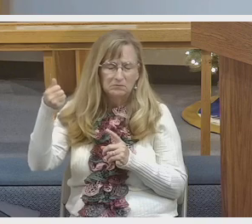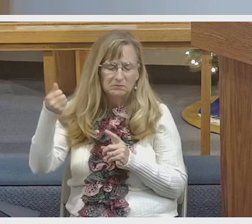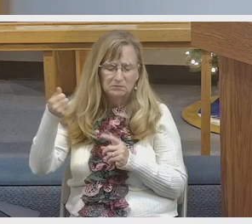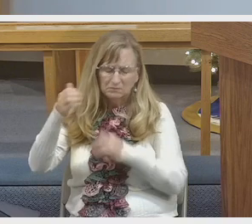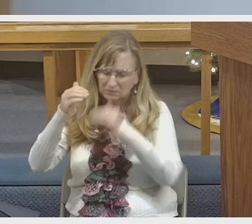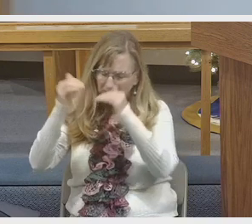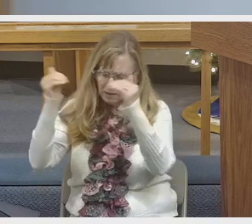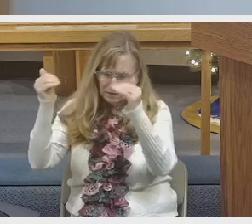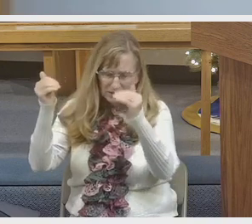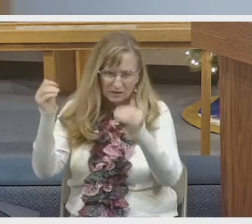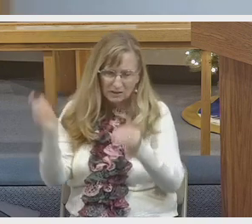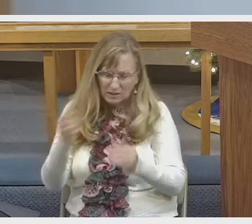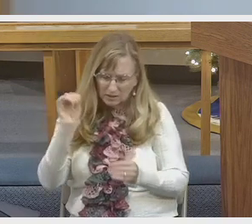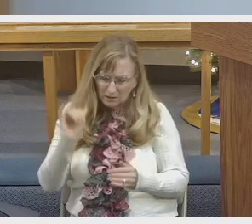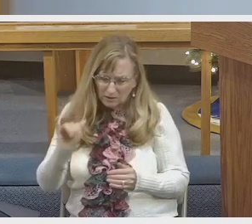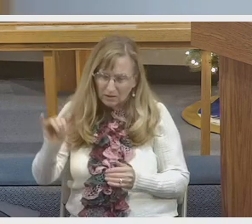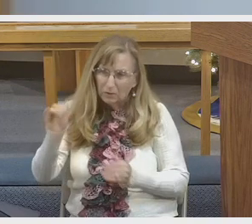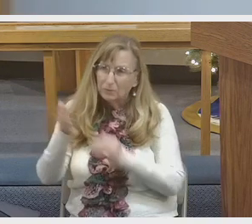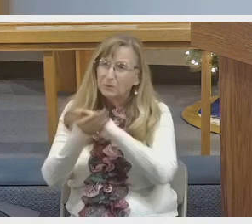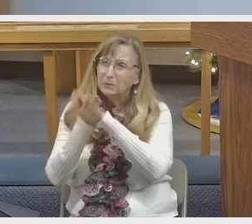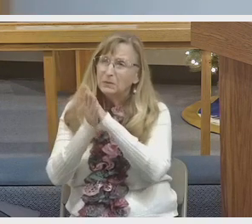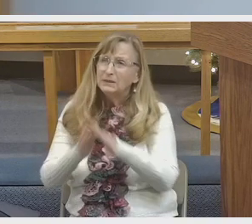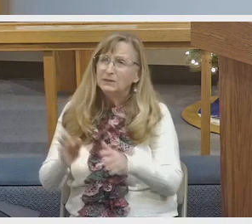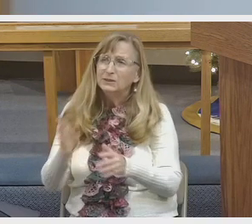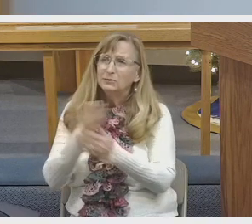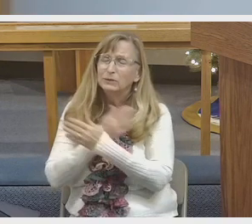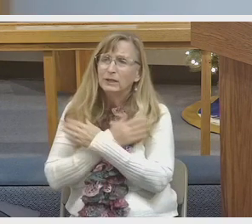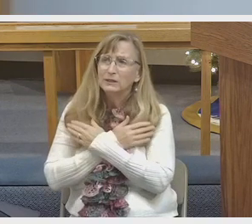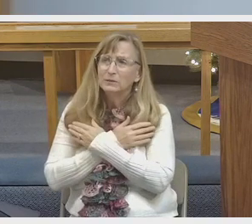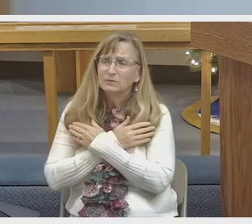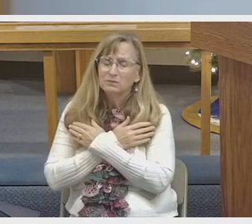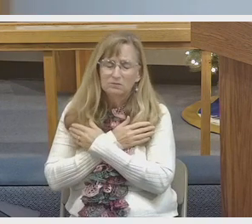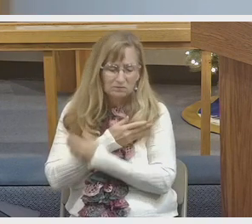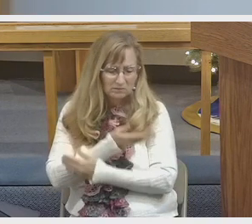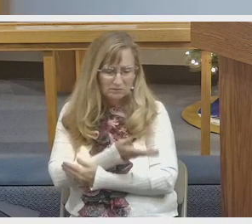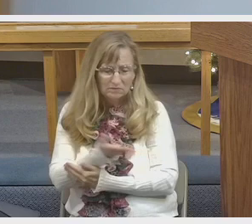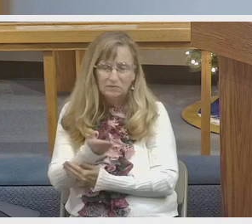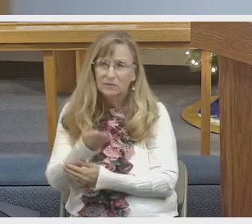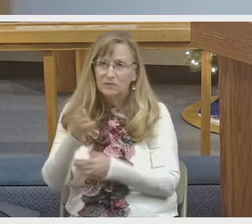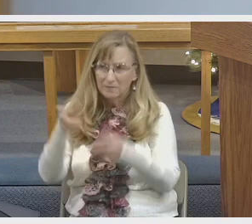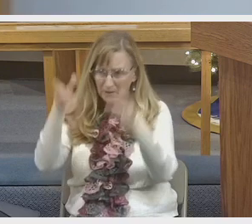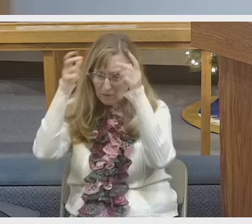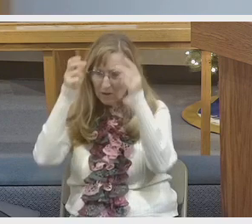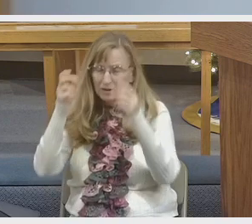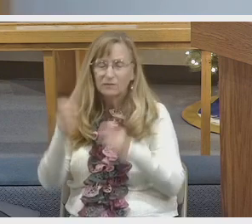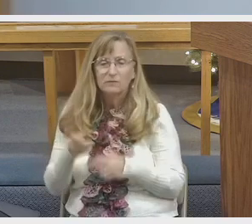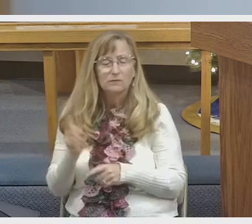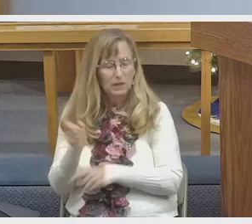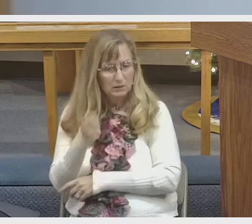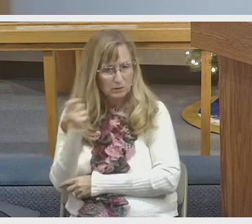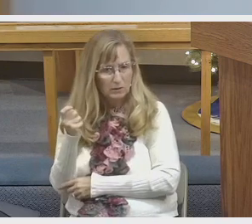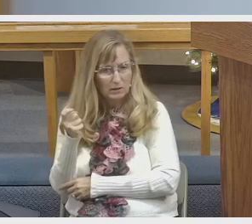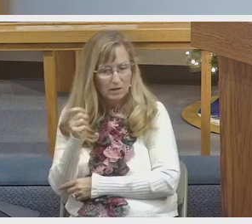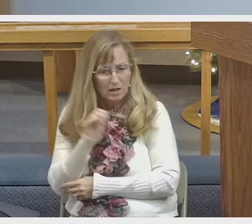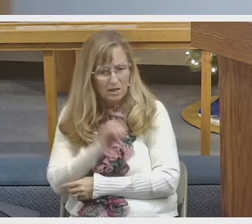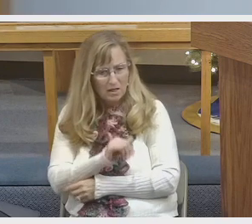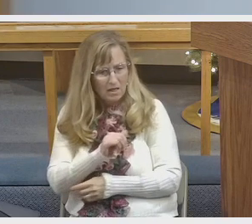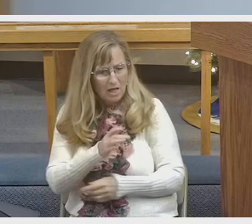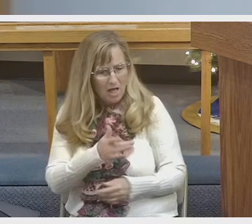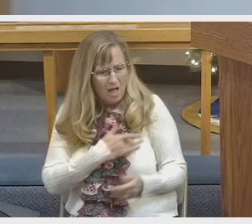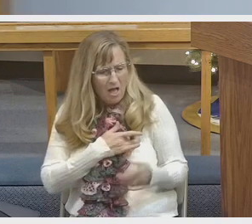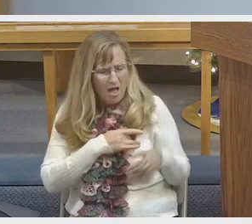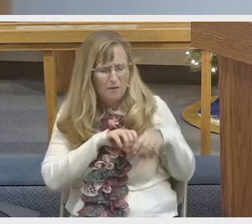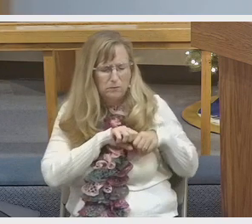for their eternal peace and rest, and for their crown of victory, and yet that will result in your heart